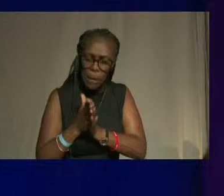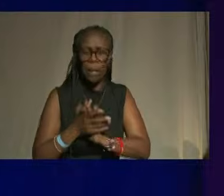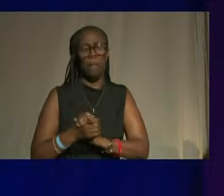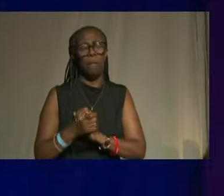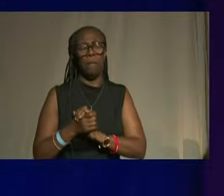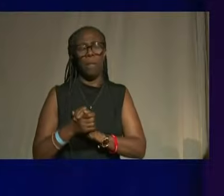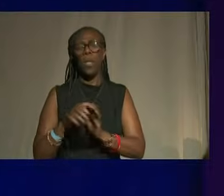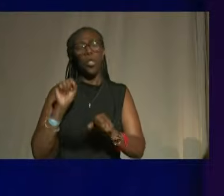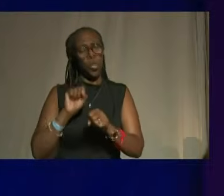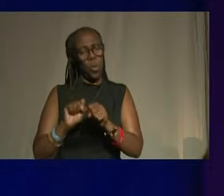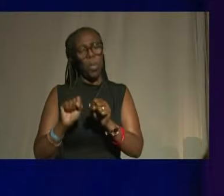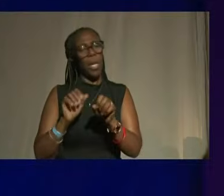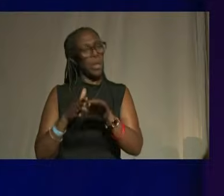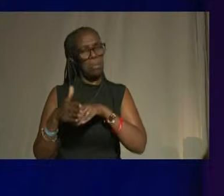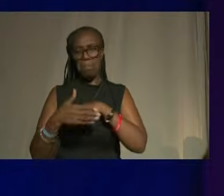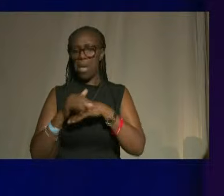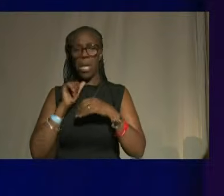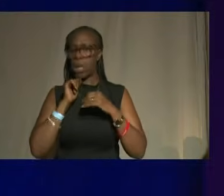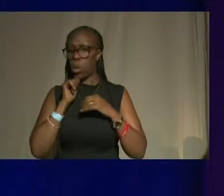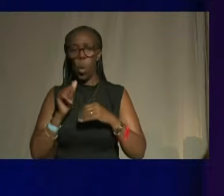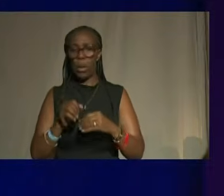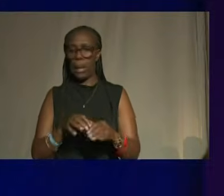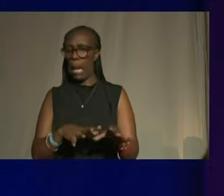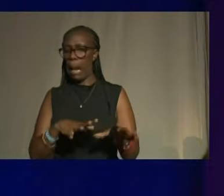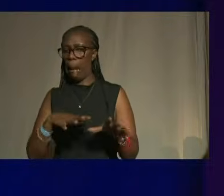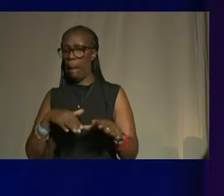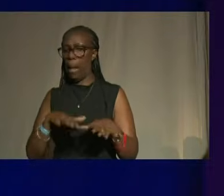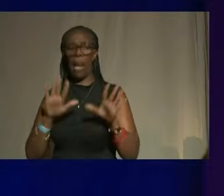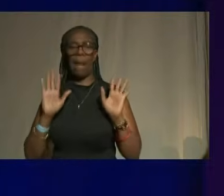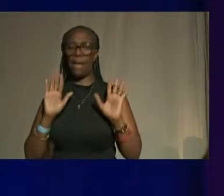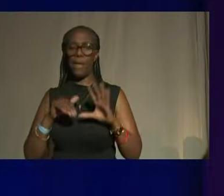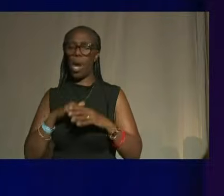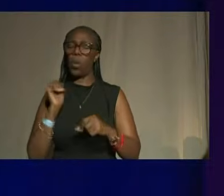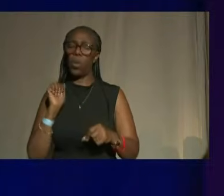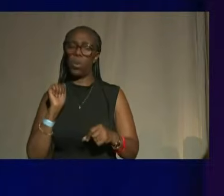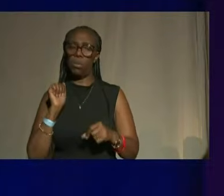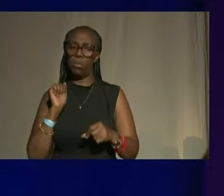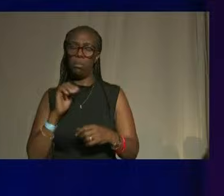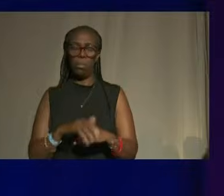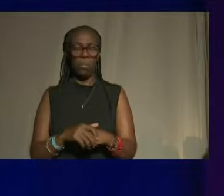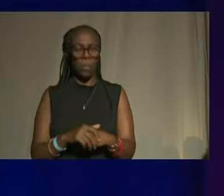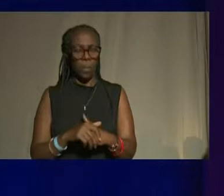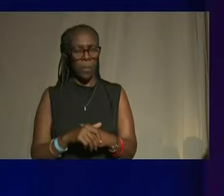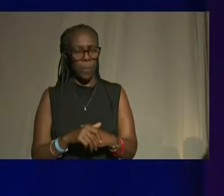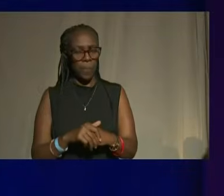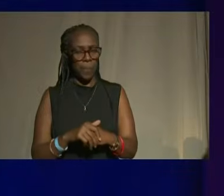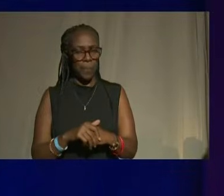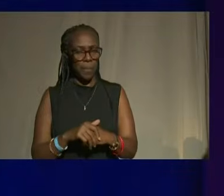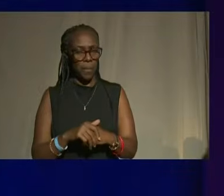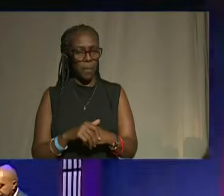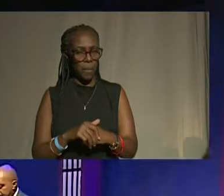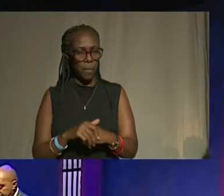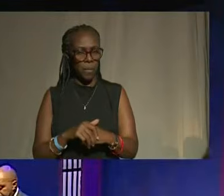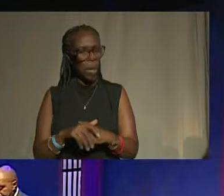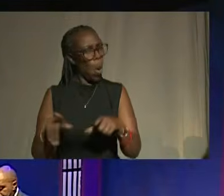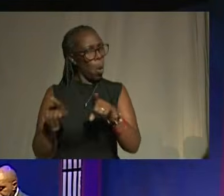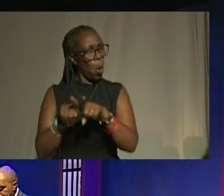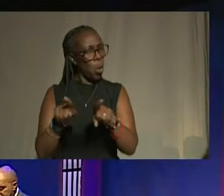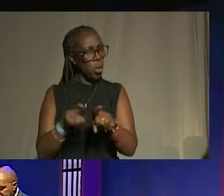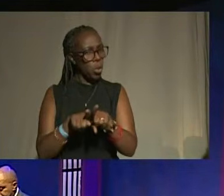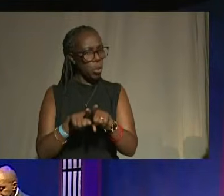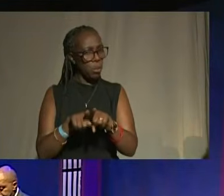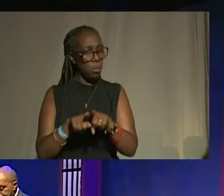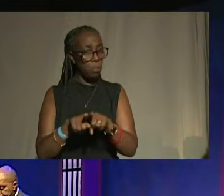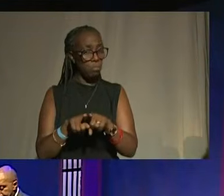out as these companies thrive on our data. What's important to also note is that a lot of